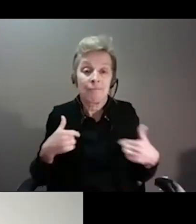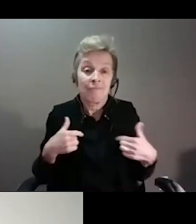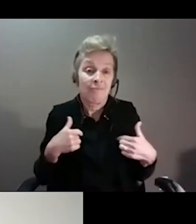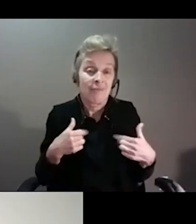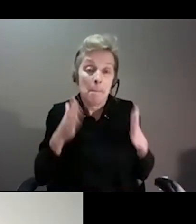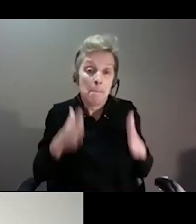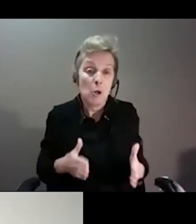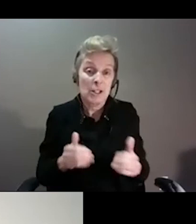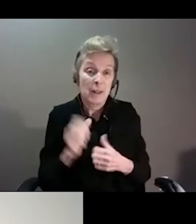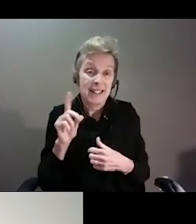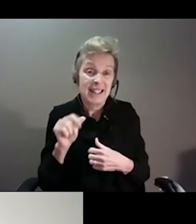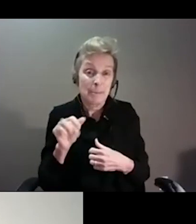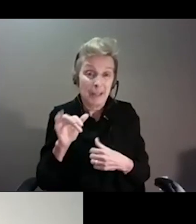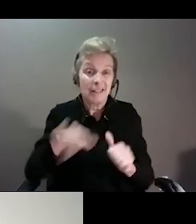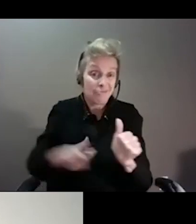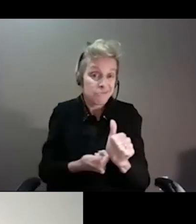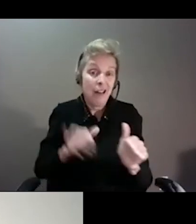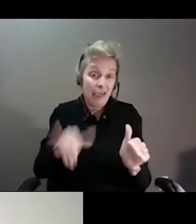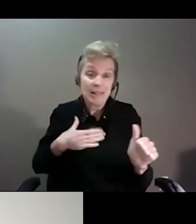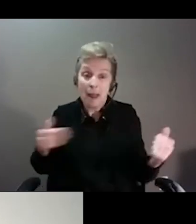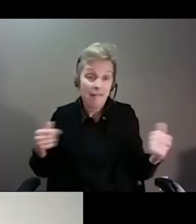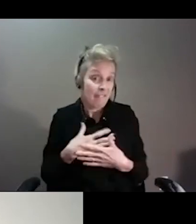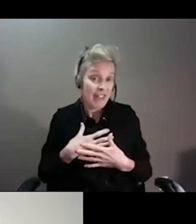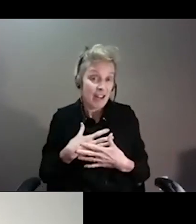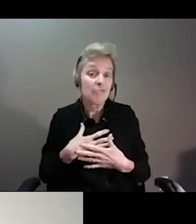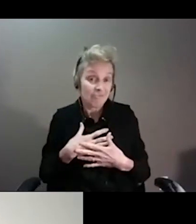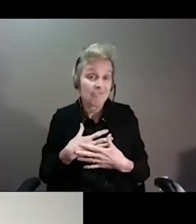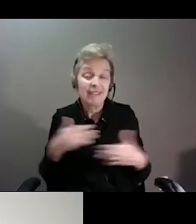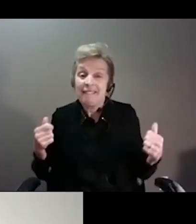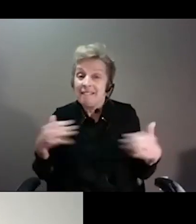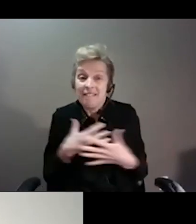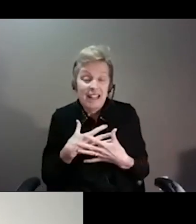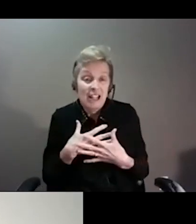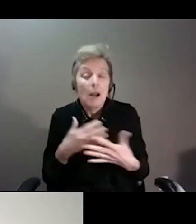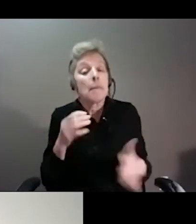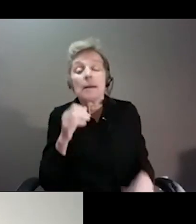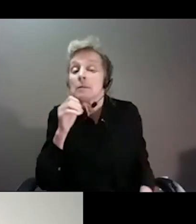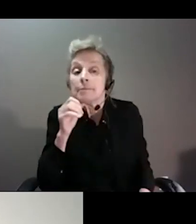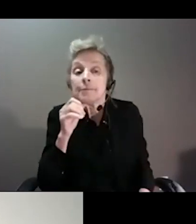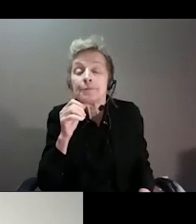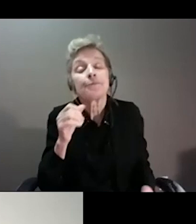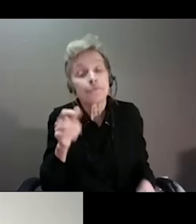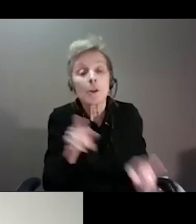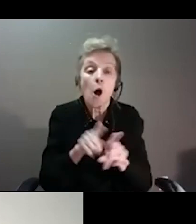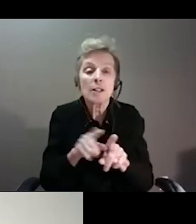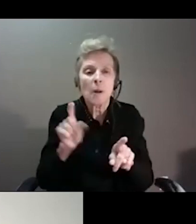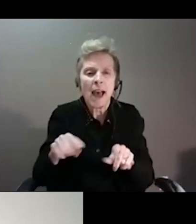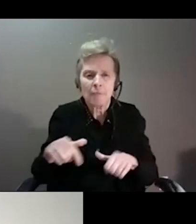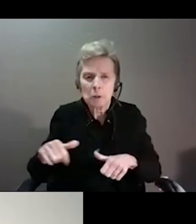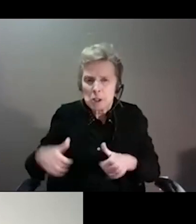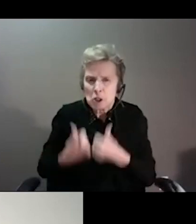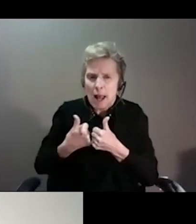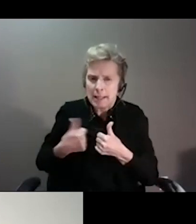too, and that's a fear. Like I actually do fear that. But I don't think we need to. Like I will also say that I have to also challenge myself sometimes